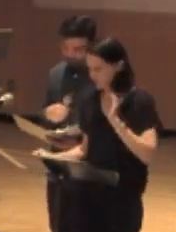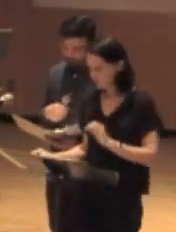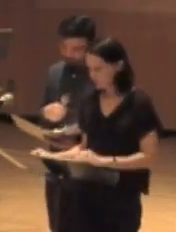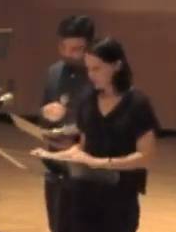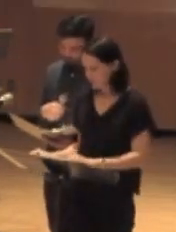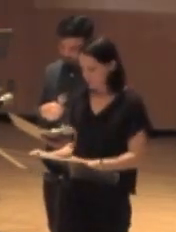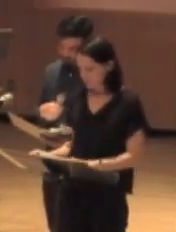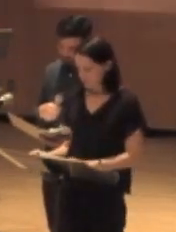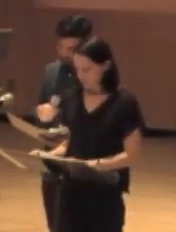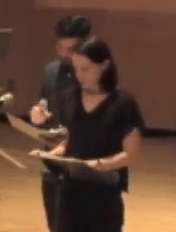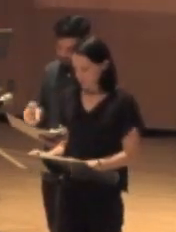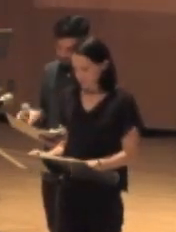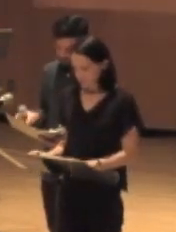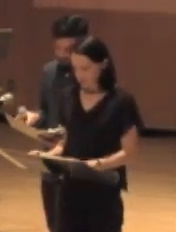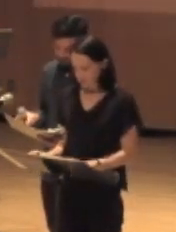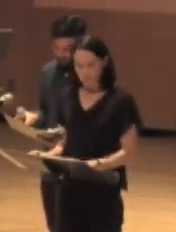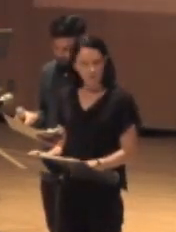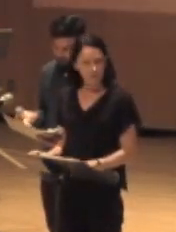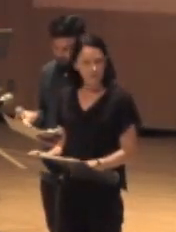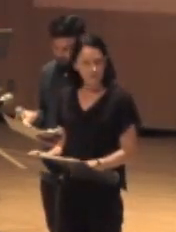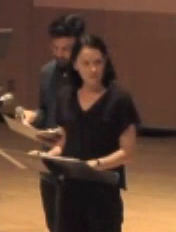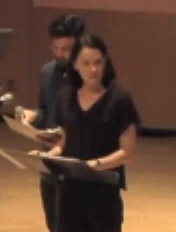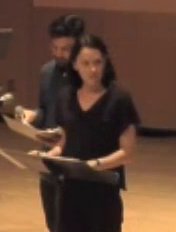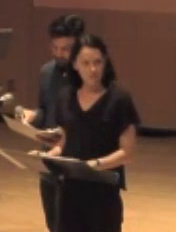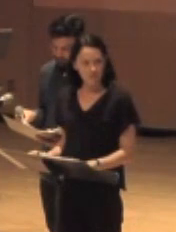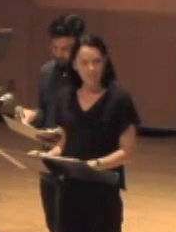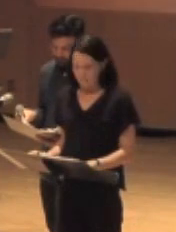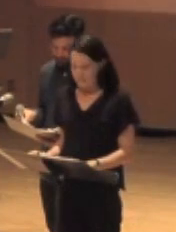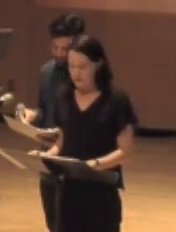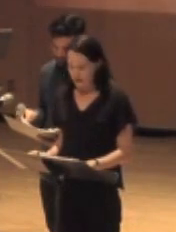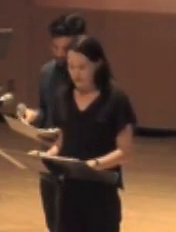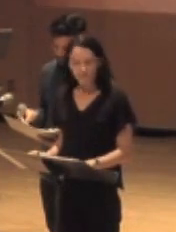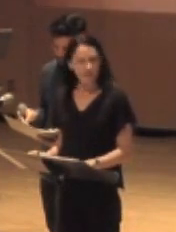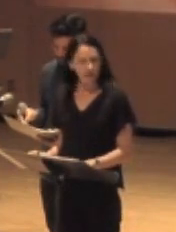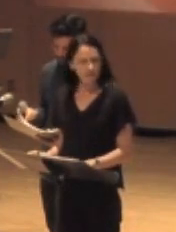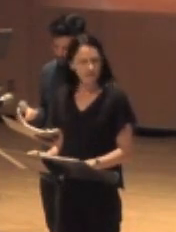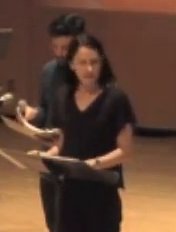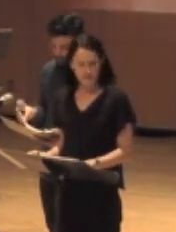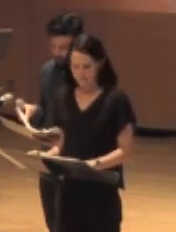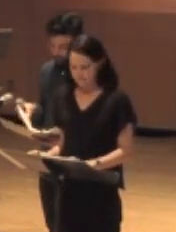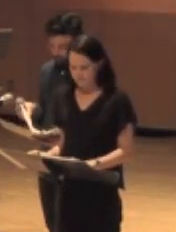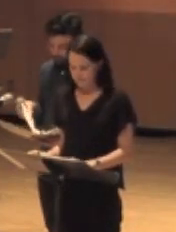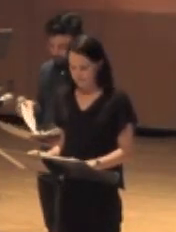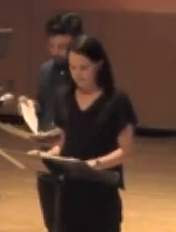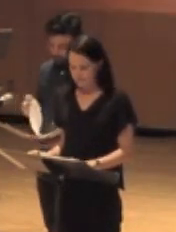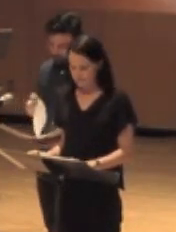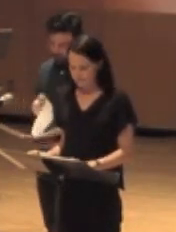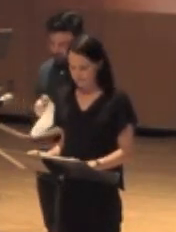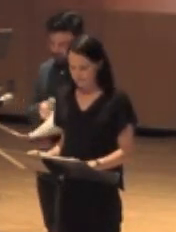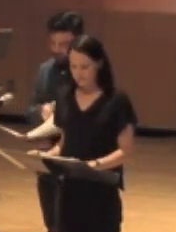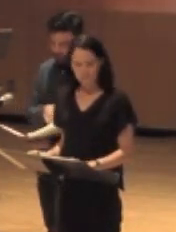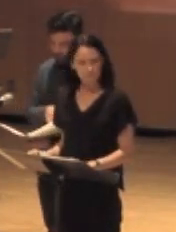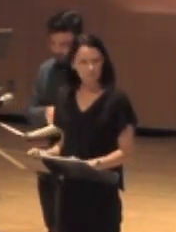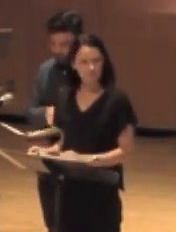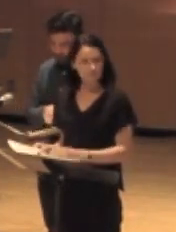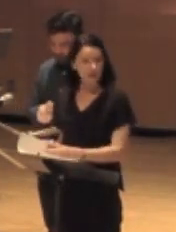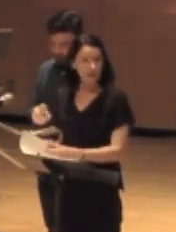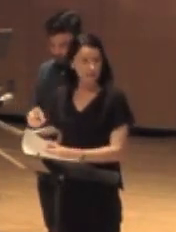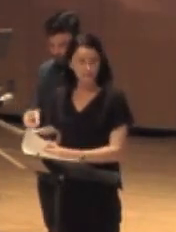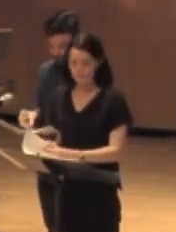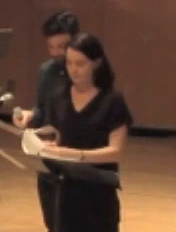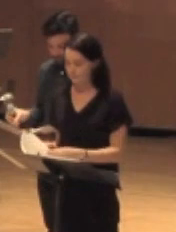now are you sure that you want to move out on your own yeah yeah I've decided and you found a